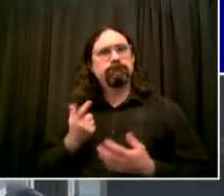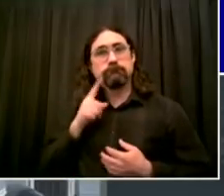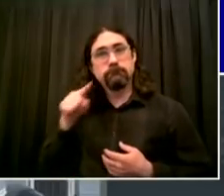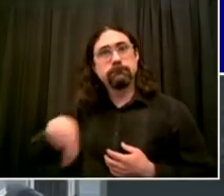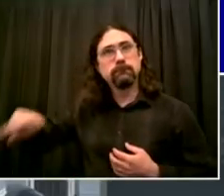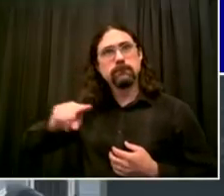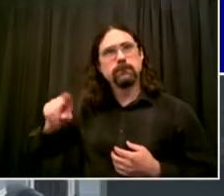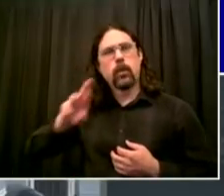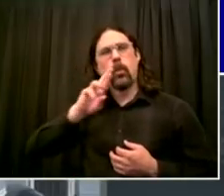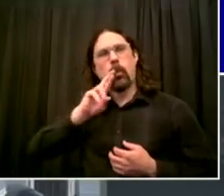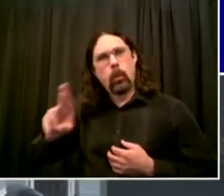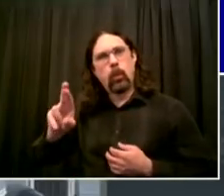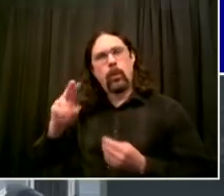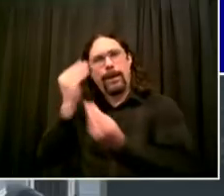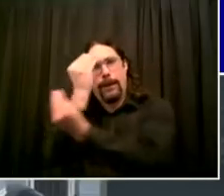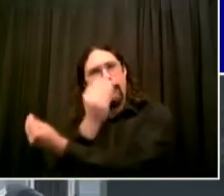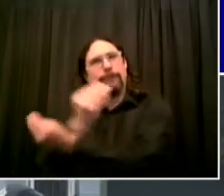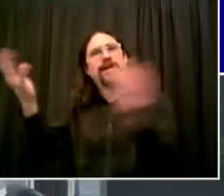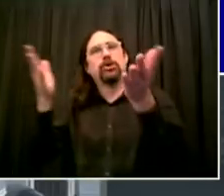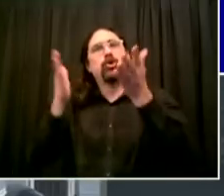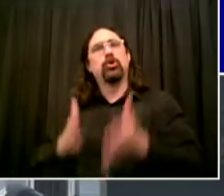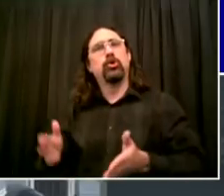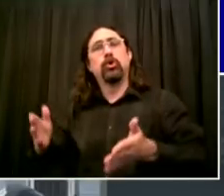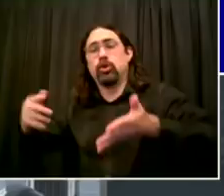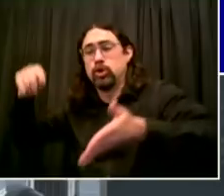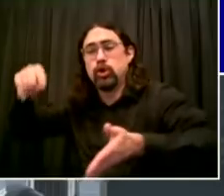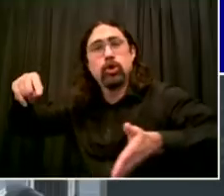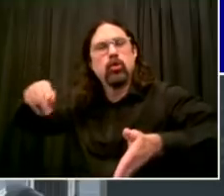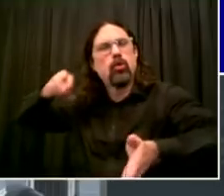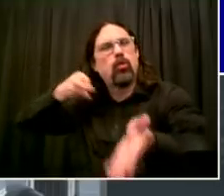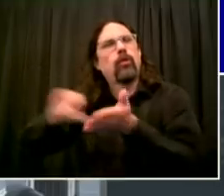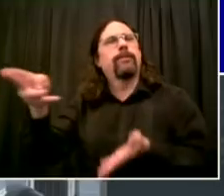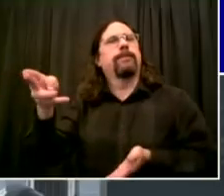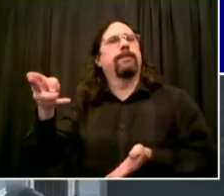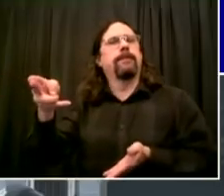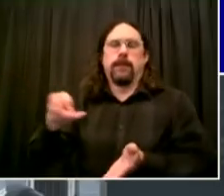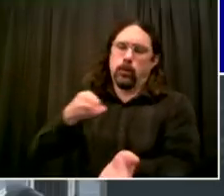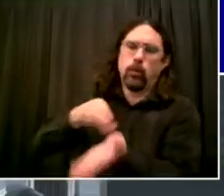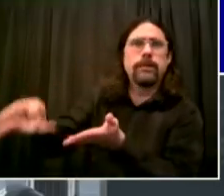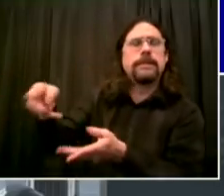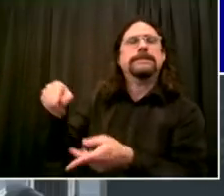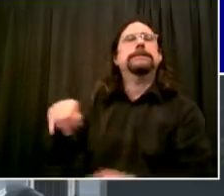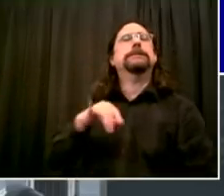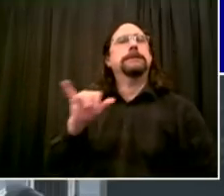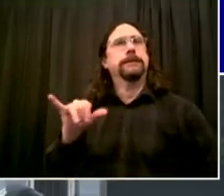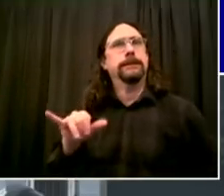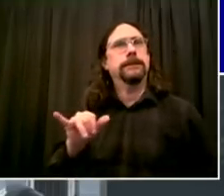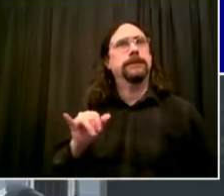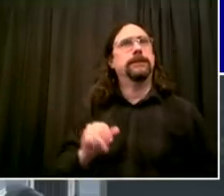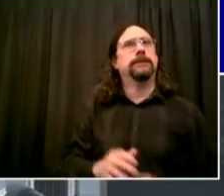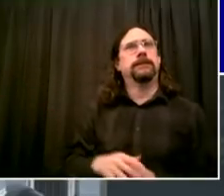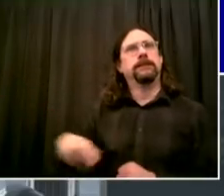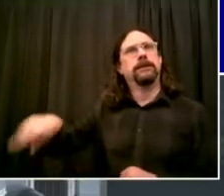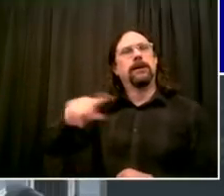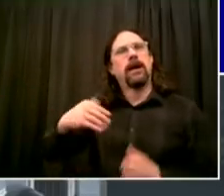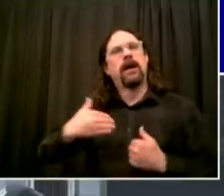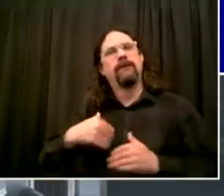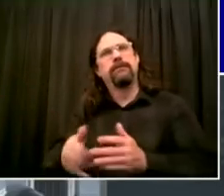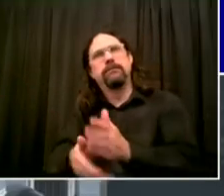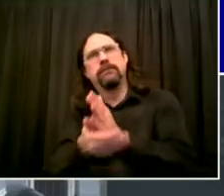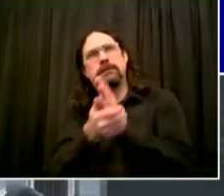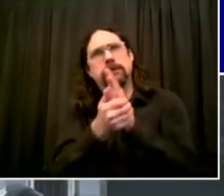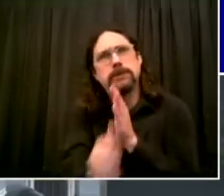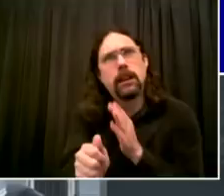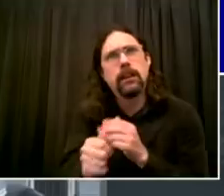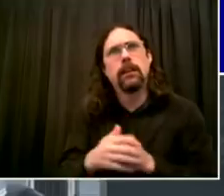how to stop violence before it happened, how to reach young people in a way that no one in government possibly could. There were